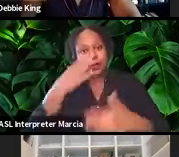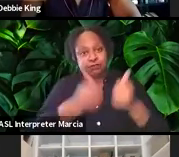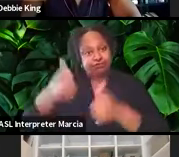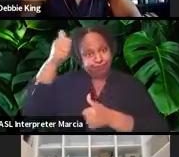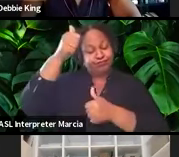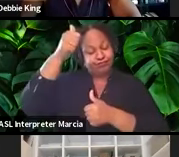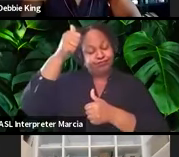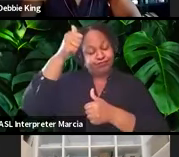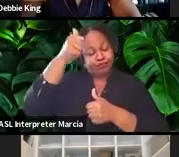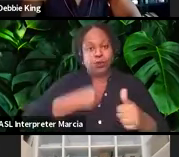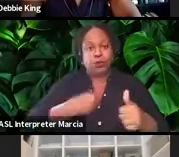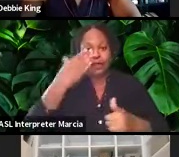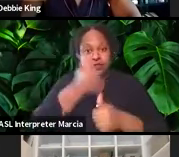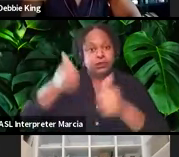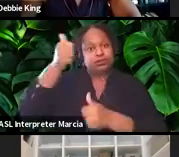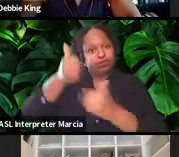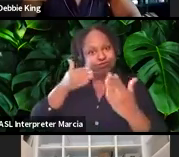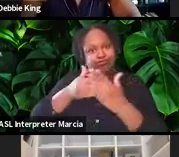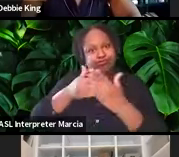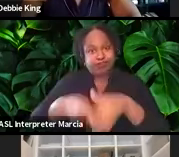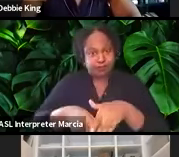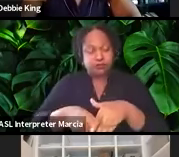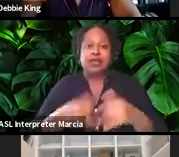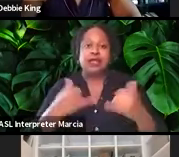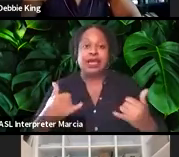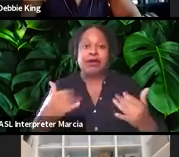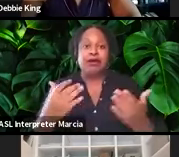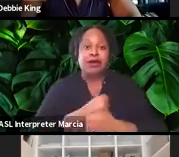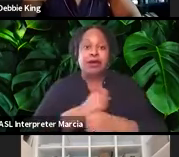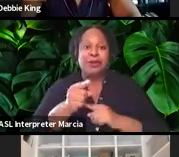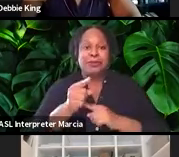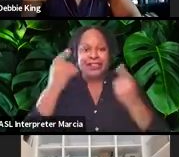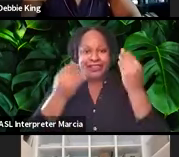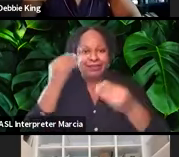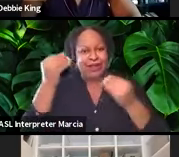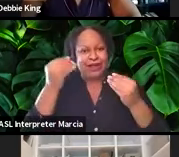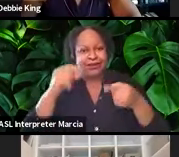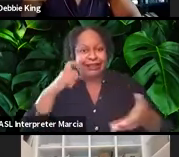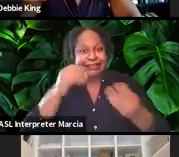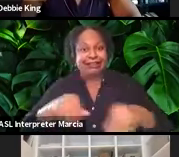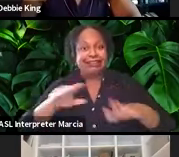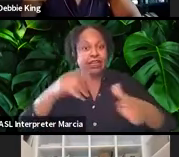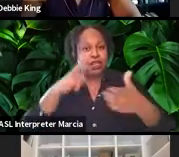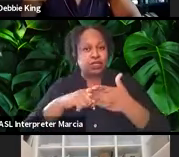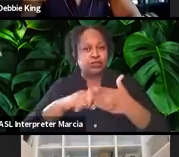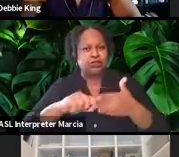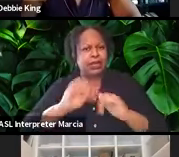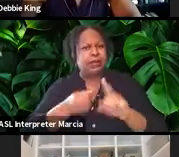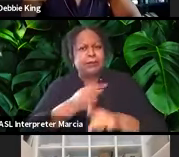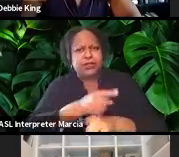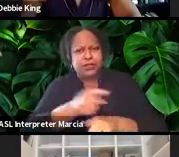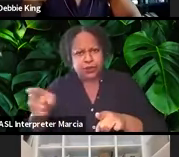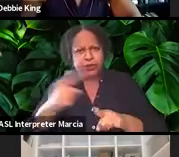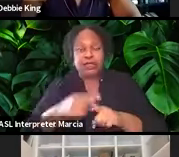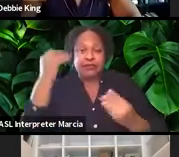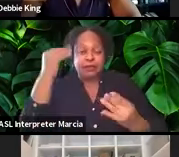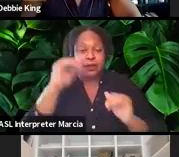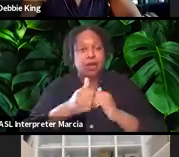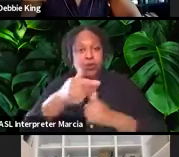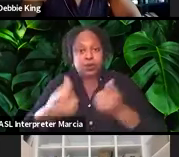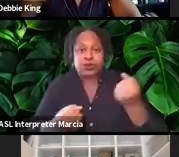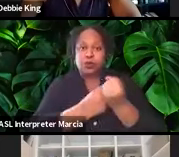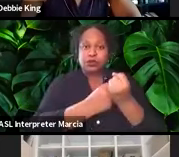moment to consider what this acknowledgement means to you and to think about the ways in which you can support the process of